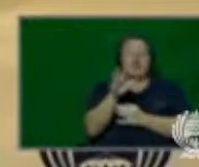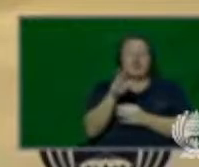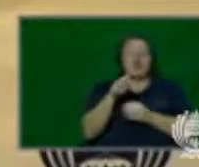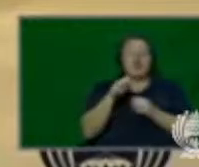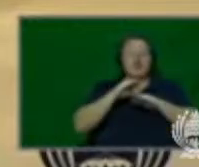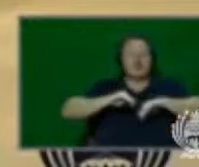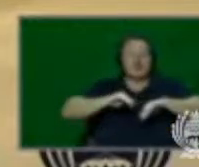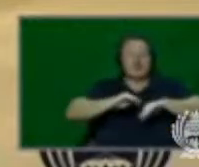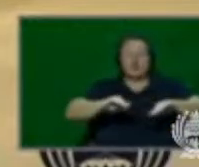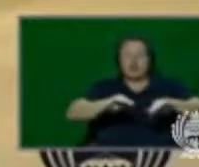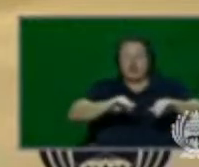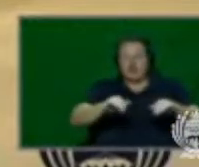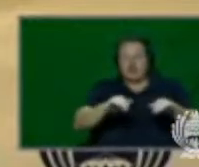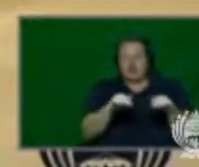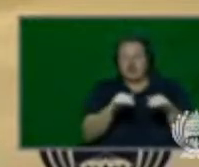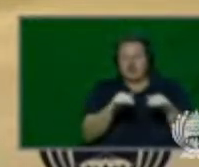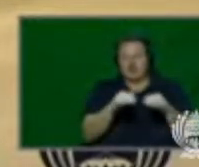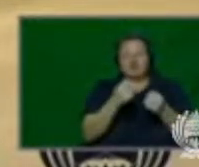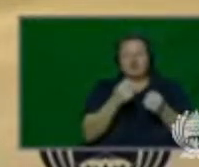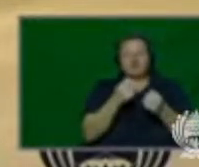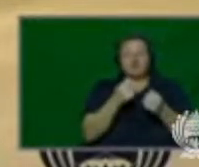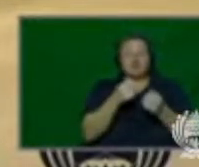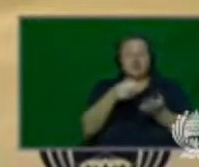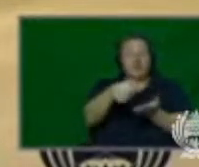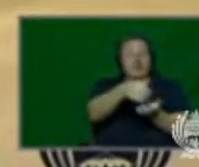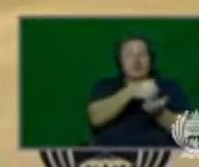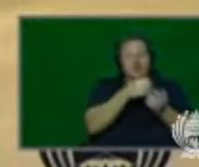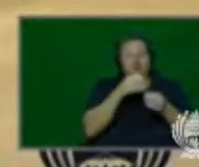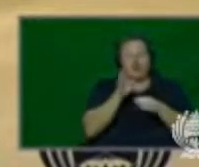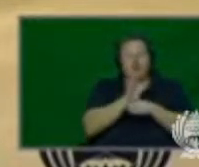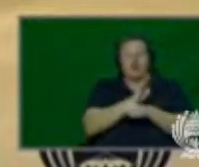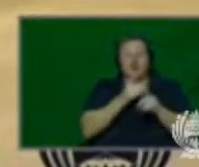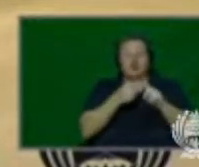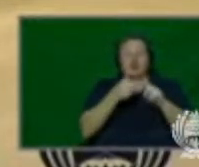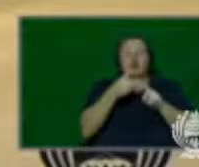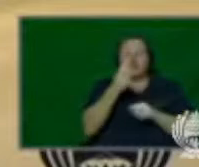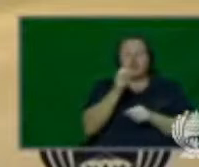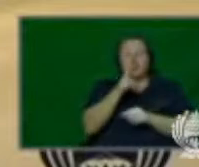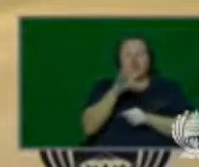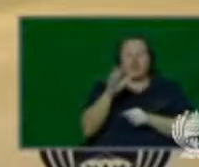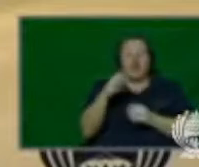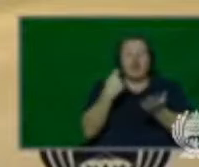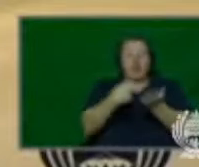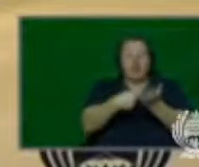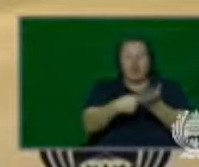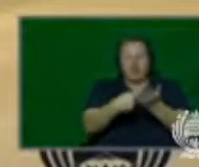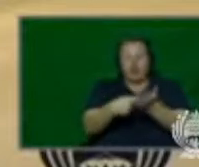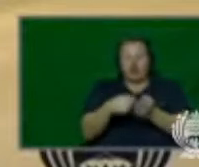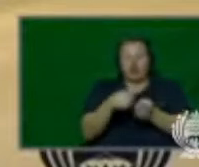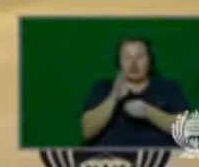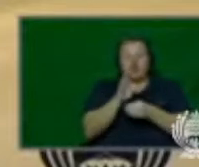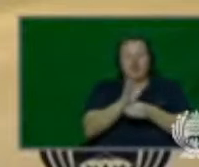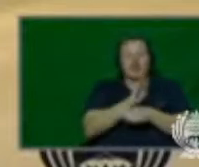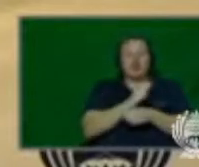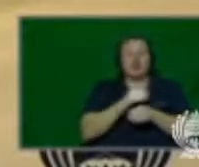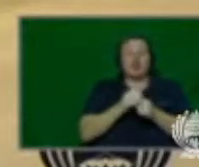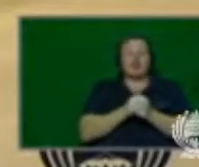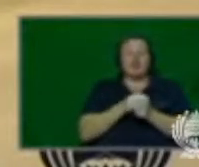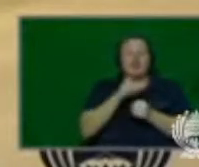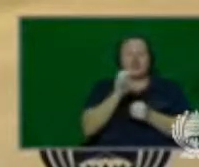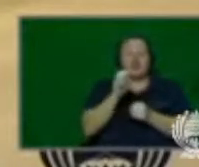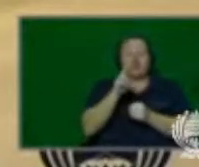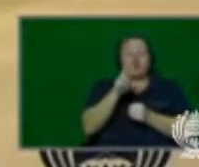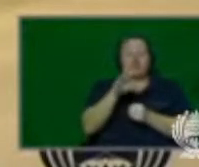Bill, the 2025 Appropriation Bill, the 2025 ESCOM Debt